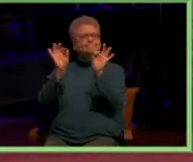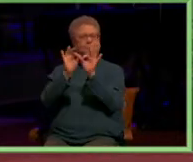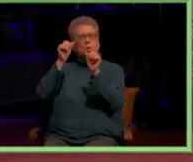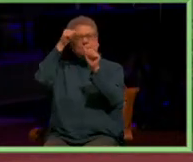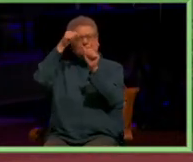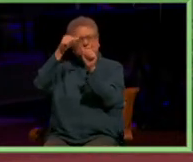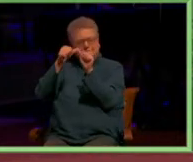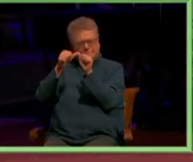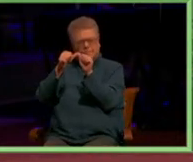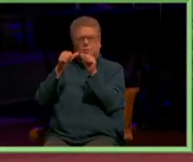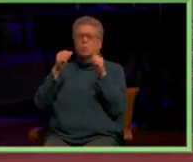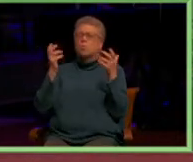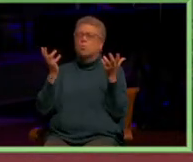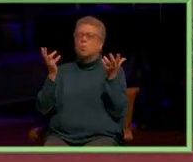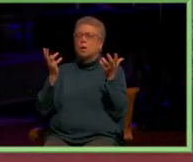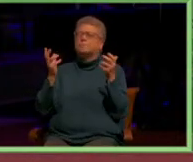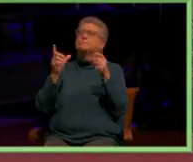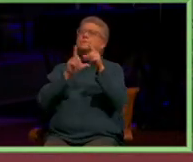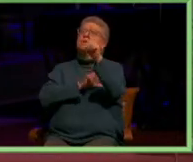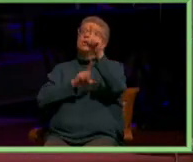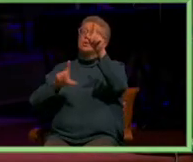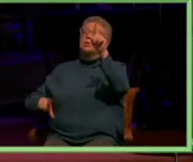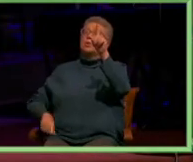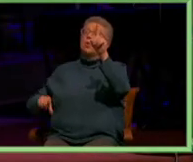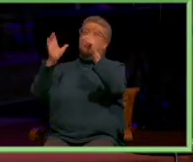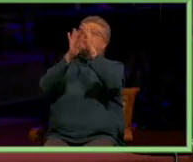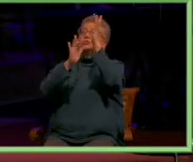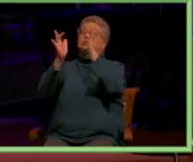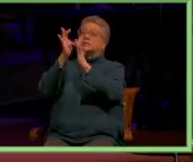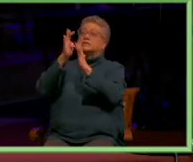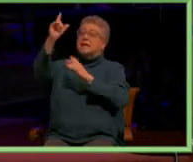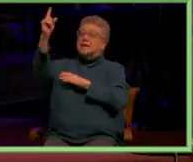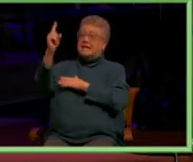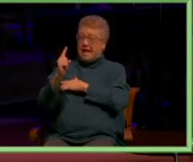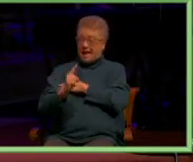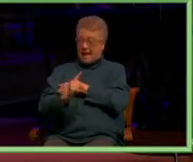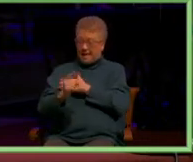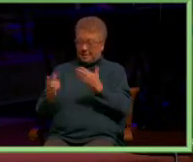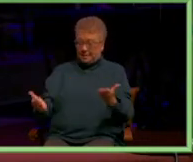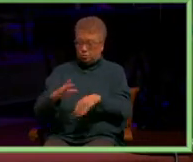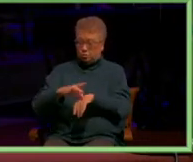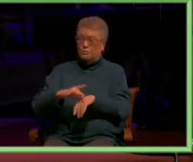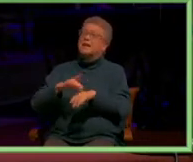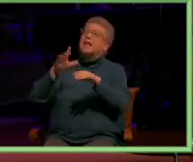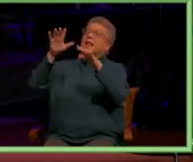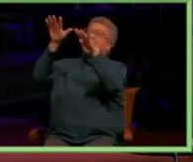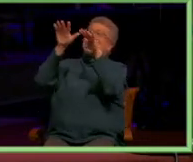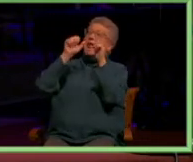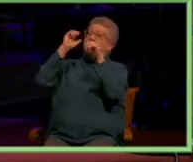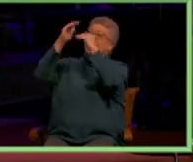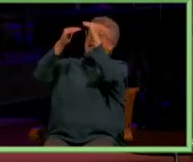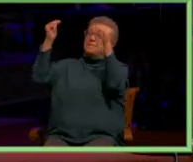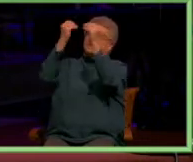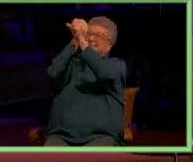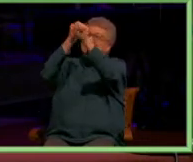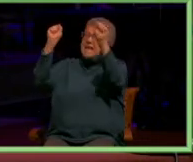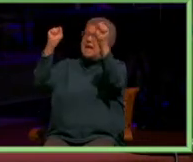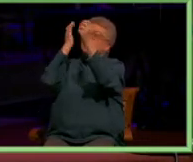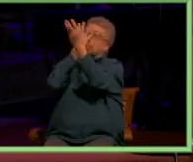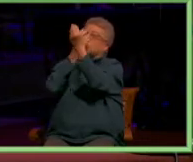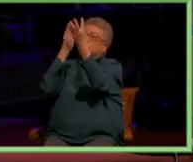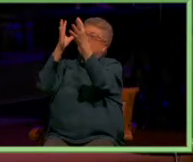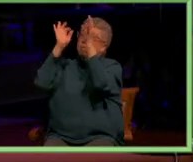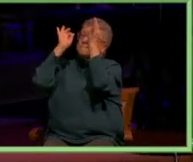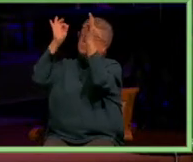Lord Jesus Christ came to earth, left the beauty, the sanctity, and the safety of heaven in order to enter